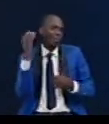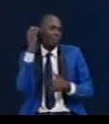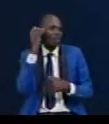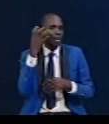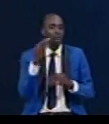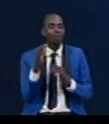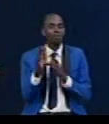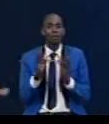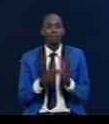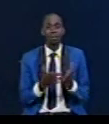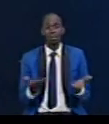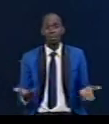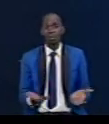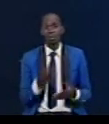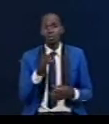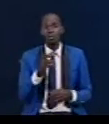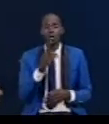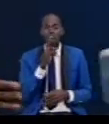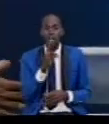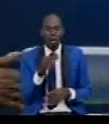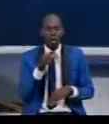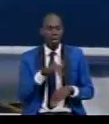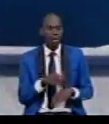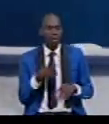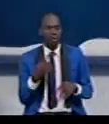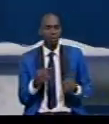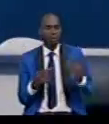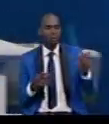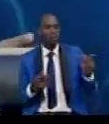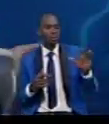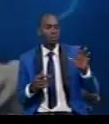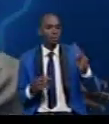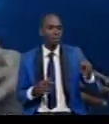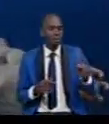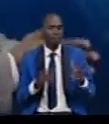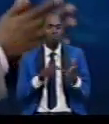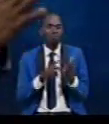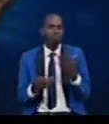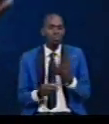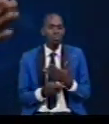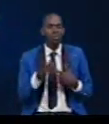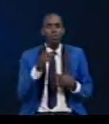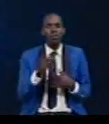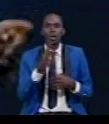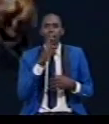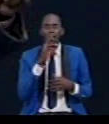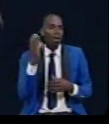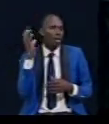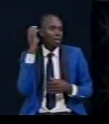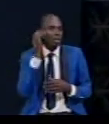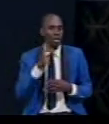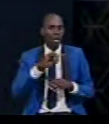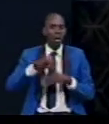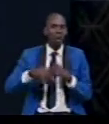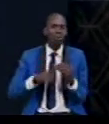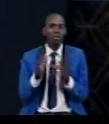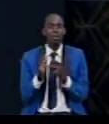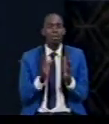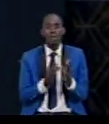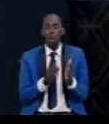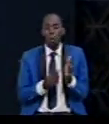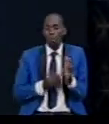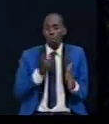you are at the GCK, at the Crusade, and you are hearing about Jesus. And the moment you hear